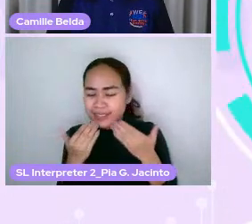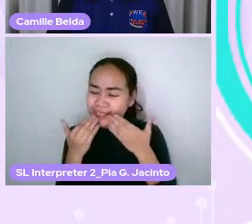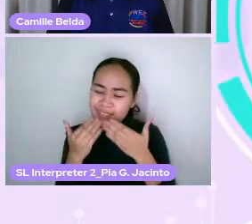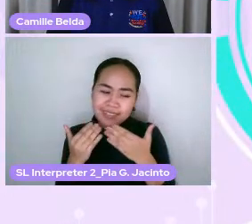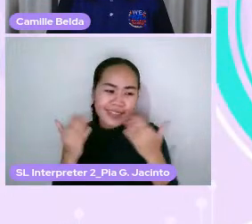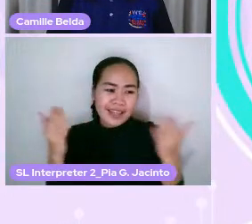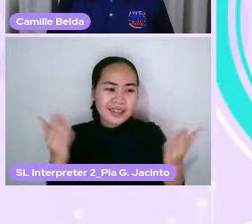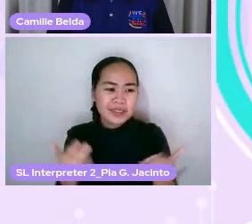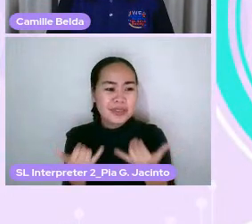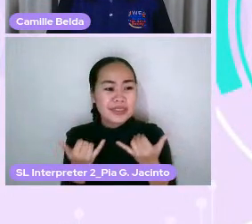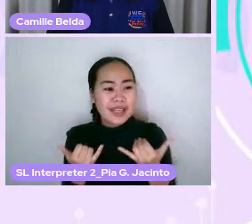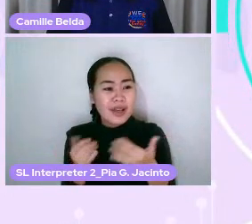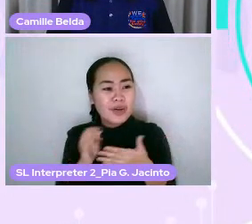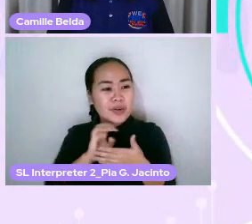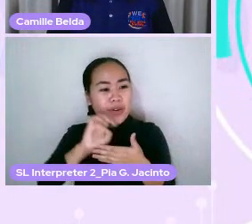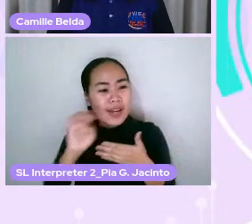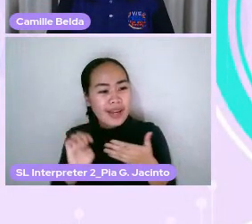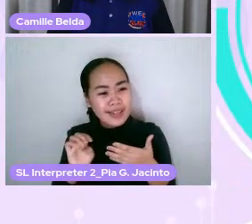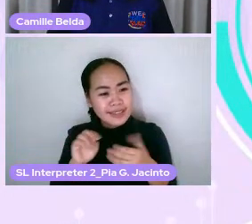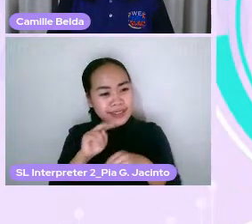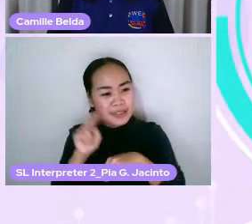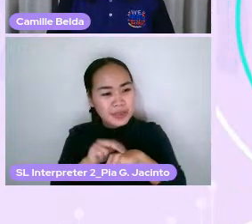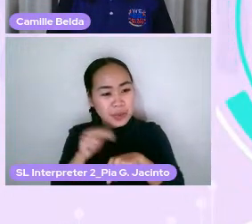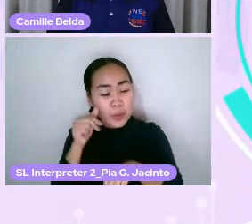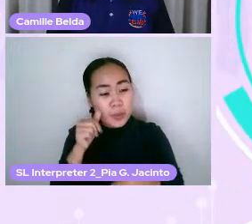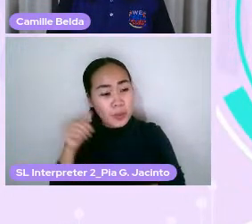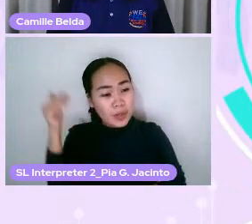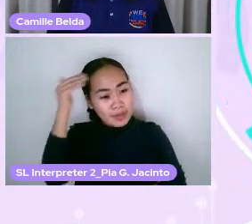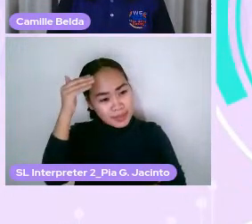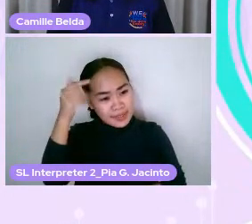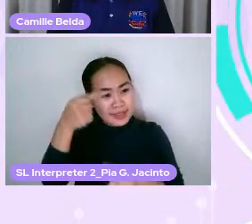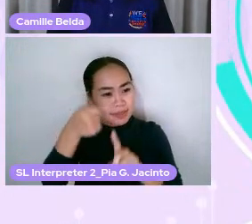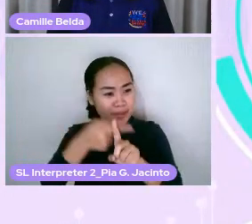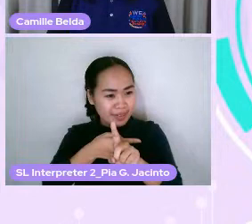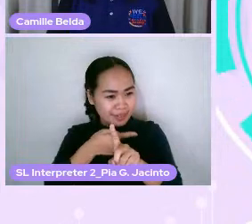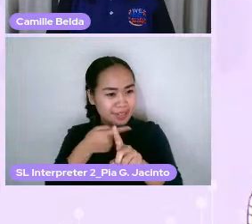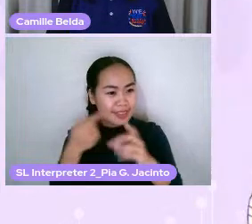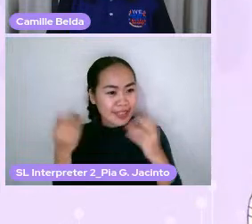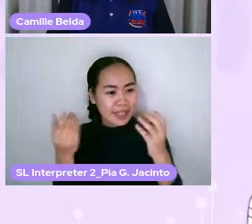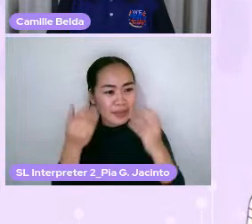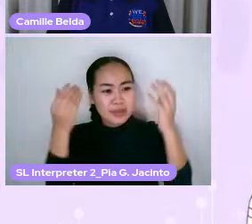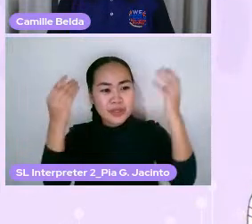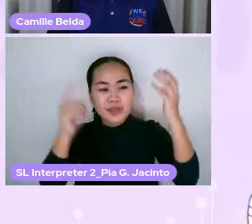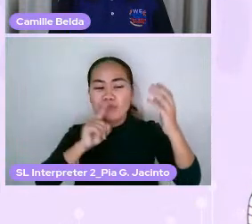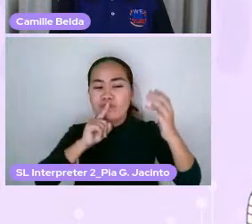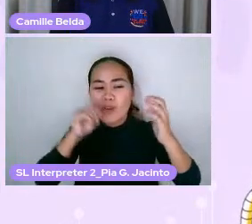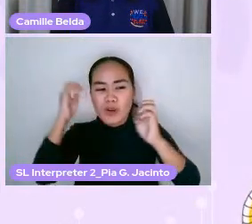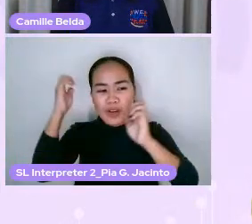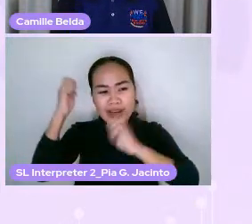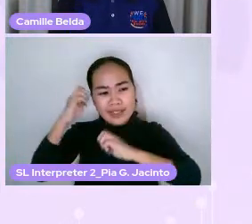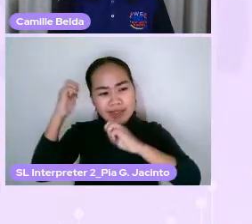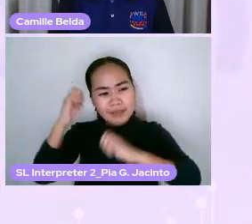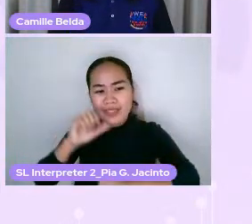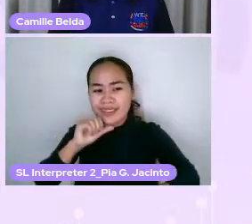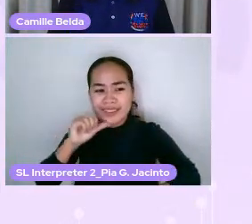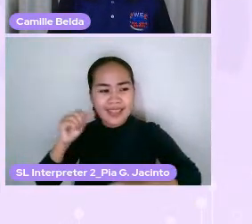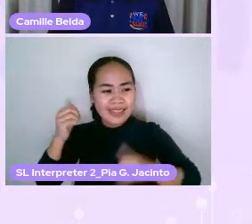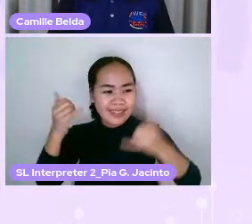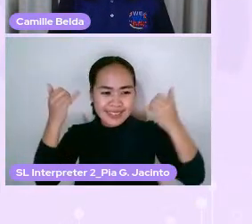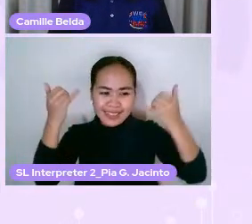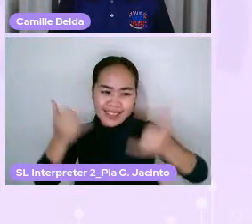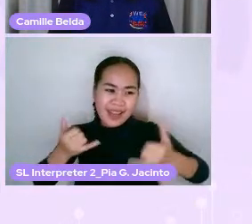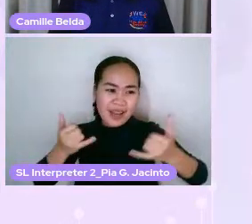Matapos man ang National Women's Month celebration, umaasa po kami na hindi dito natatapos ang